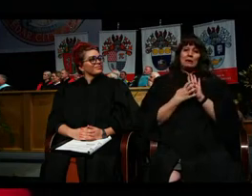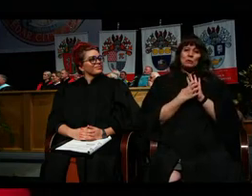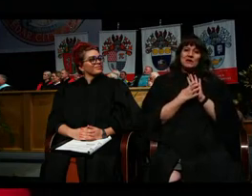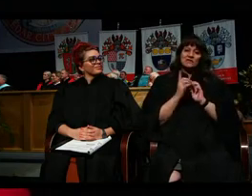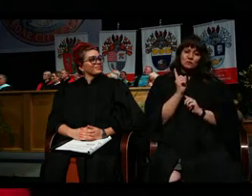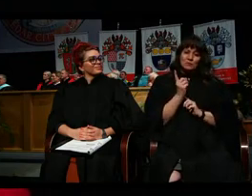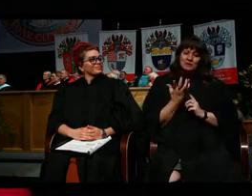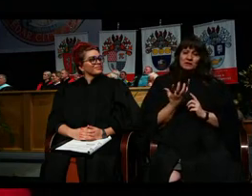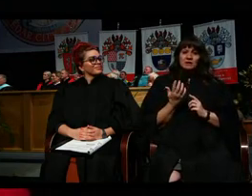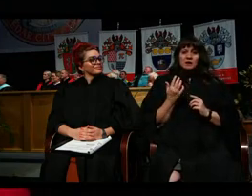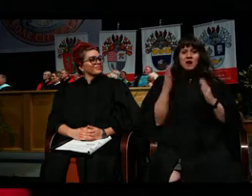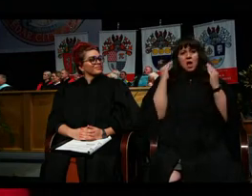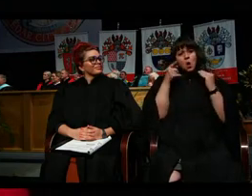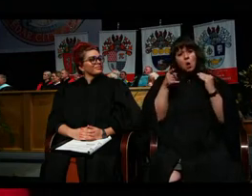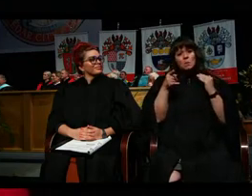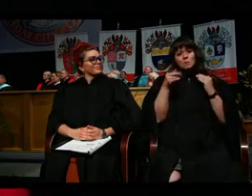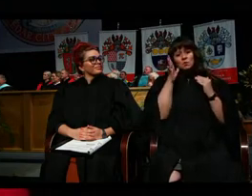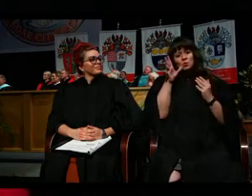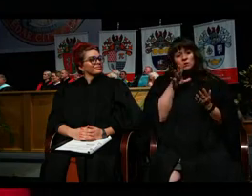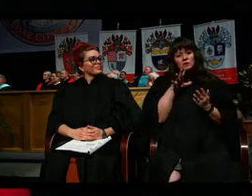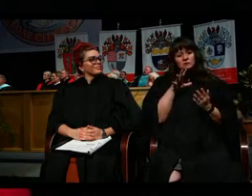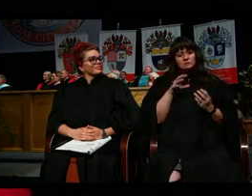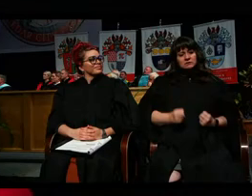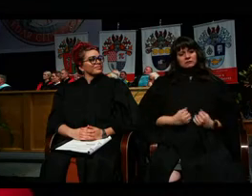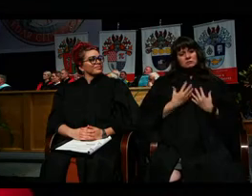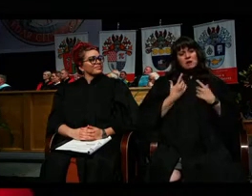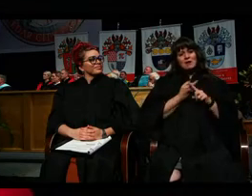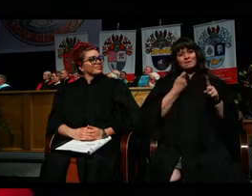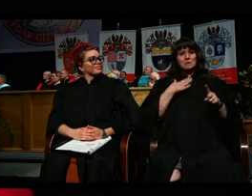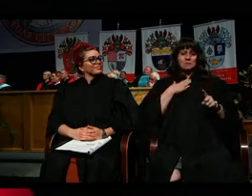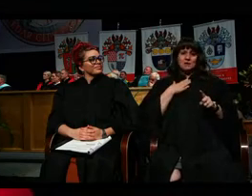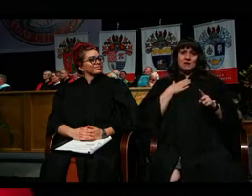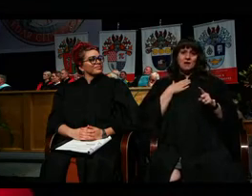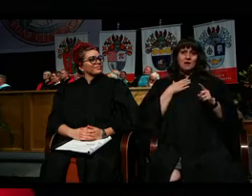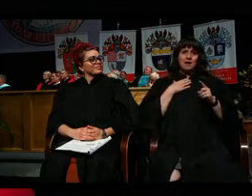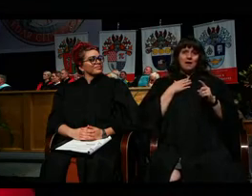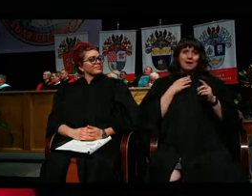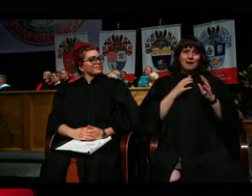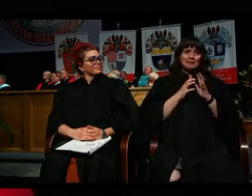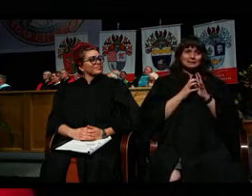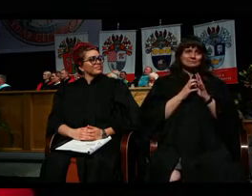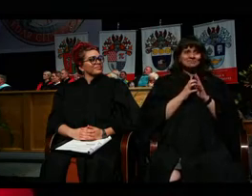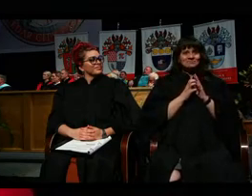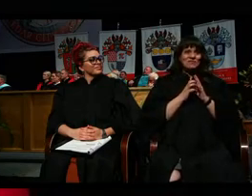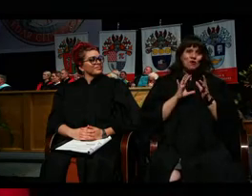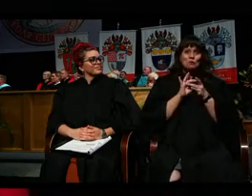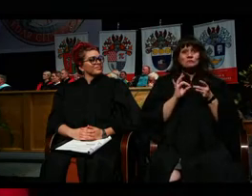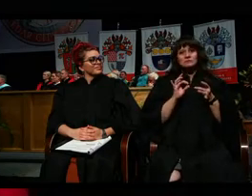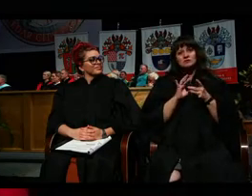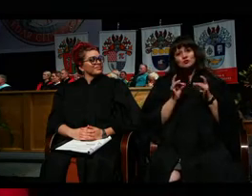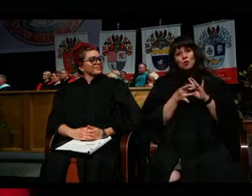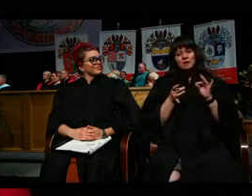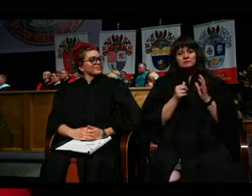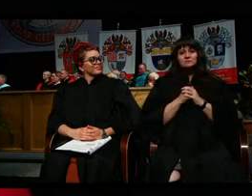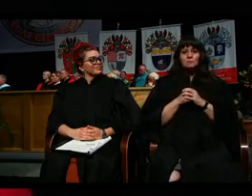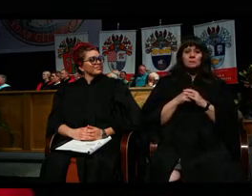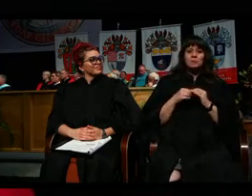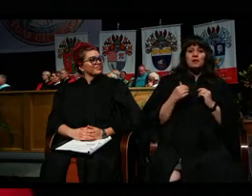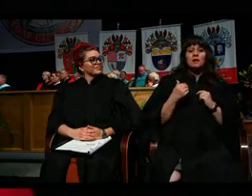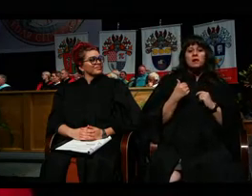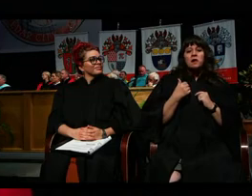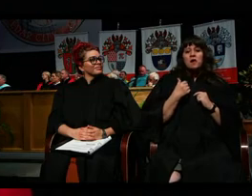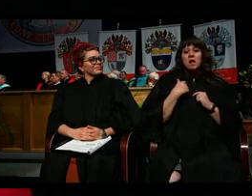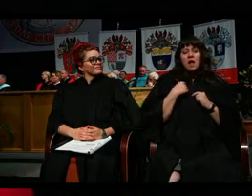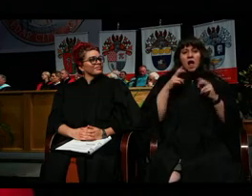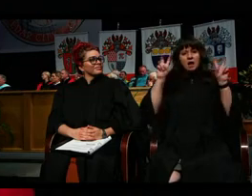and I hope you take inspiration from my story and from my vulnerability. I came across this quote and it resonated with me, and I